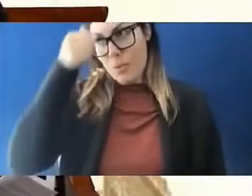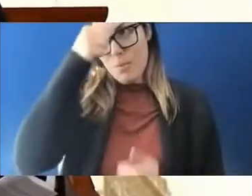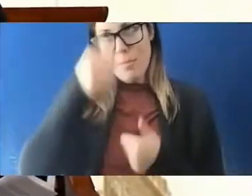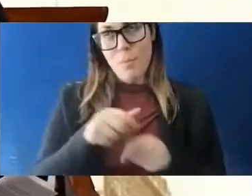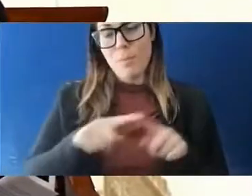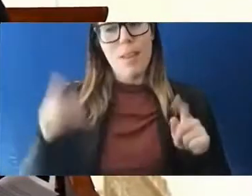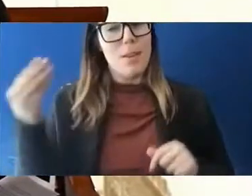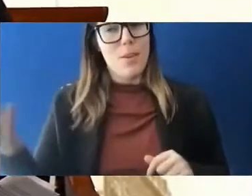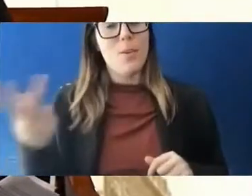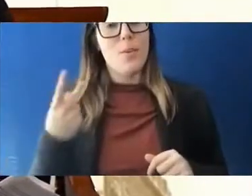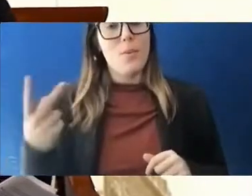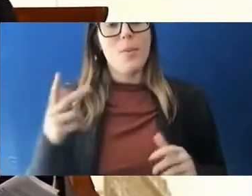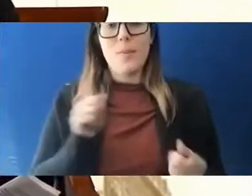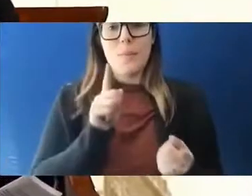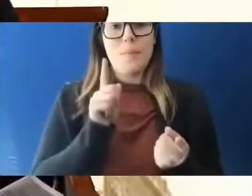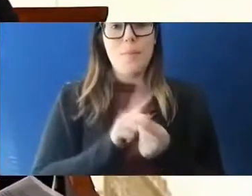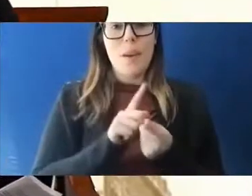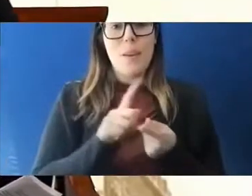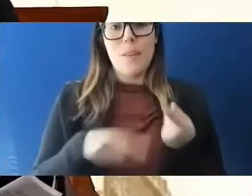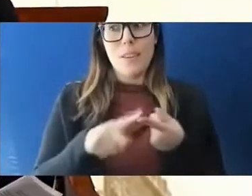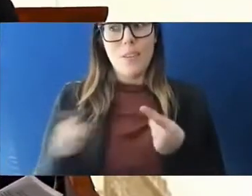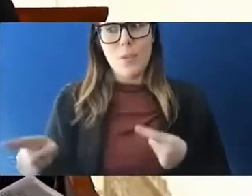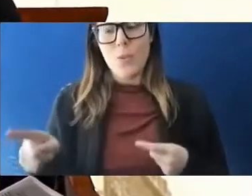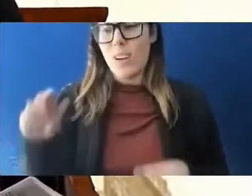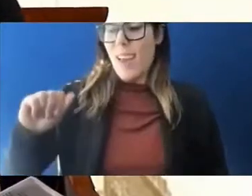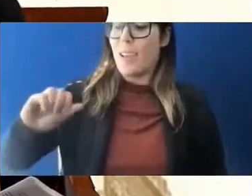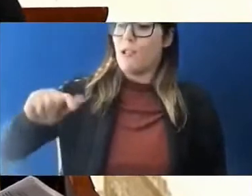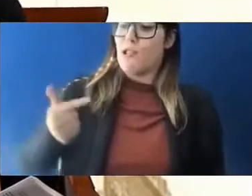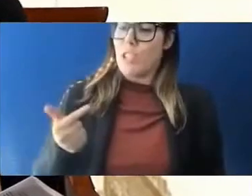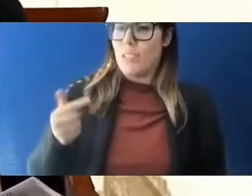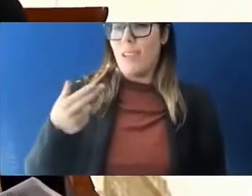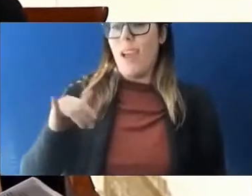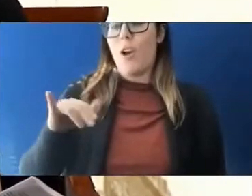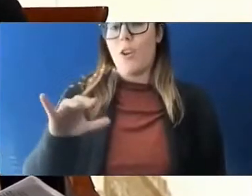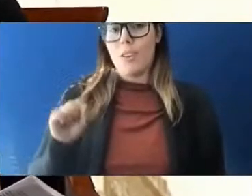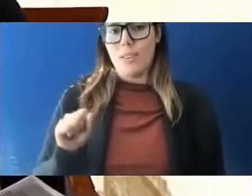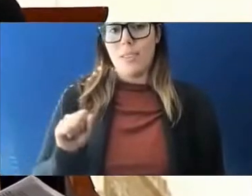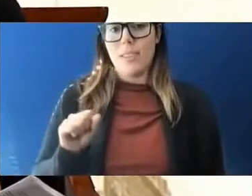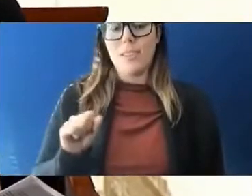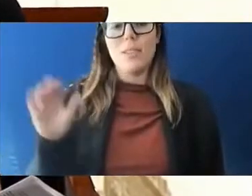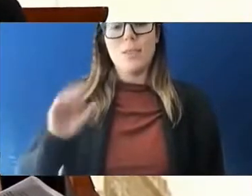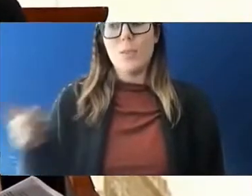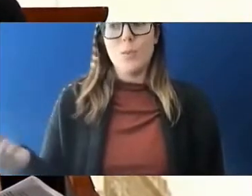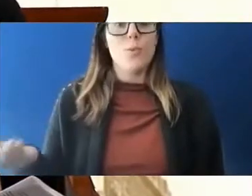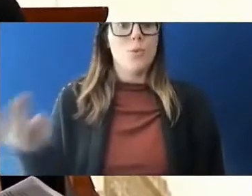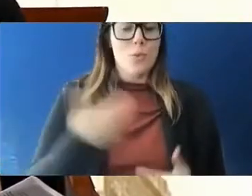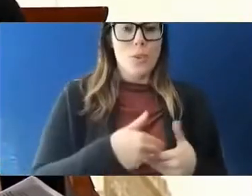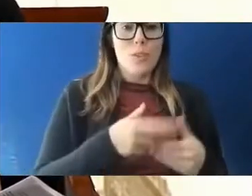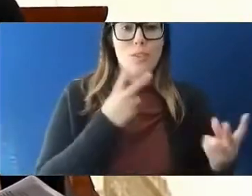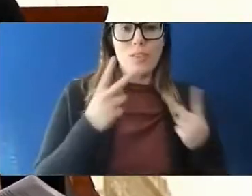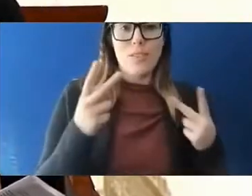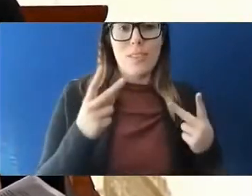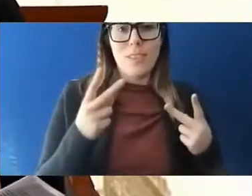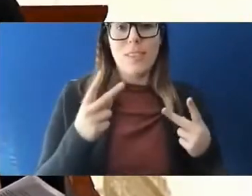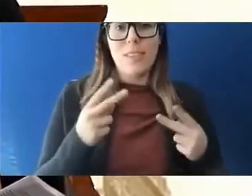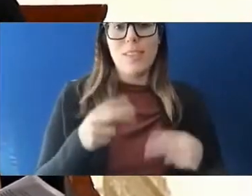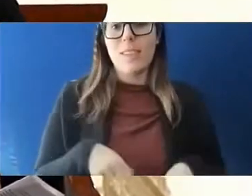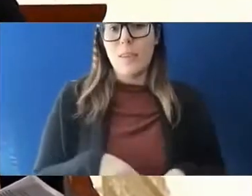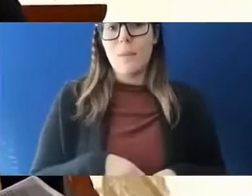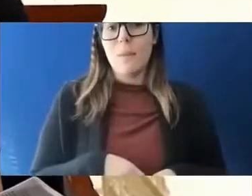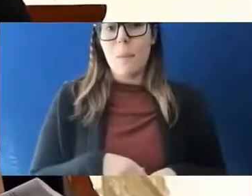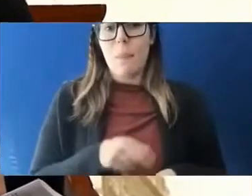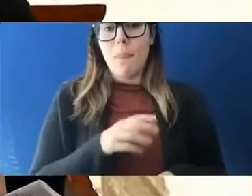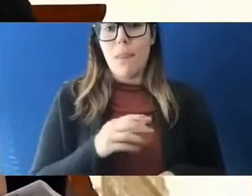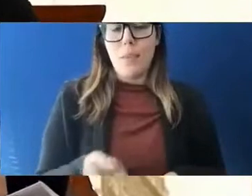this, but we had a chance to meet when you were AG Harris, when you came to visit an Unidos affiliate, East